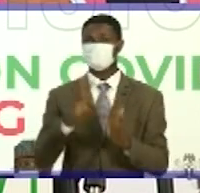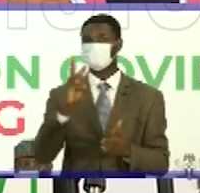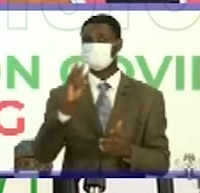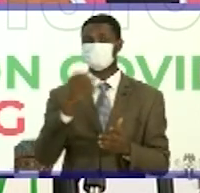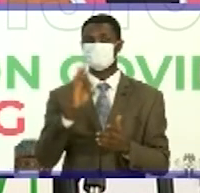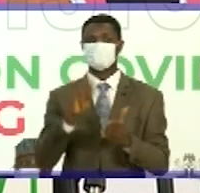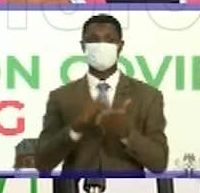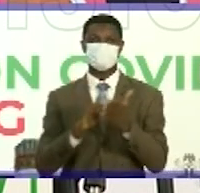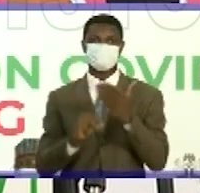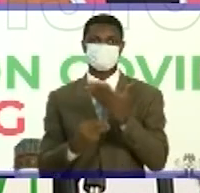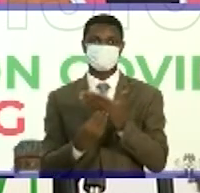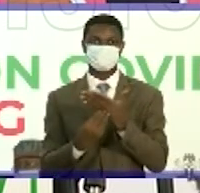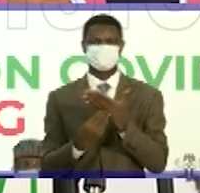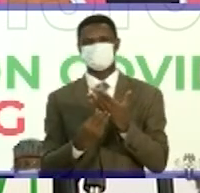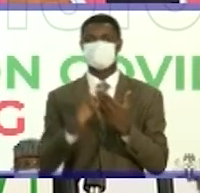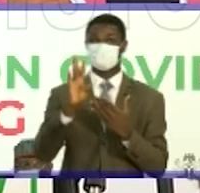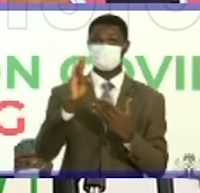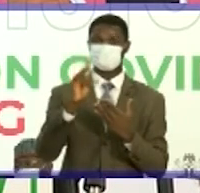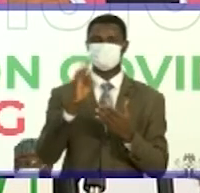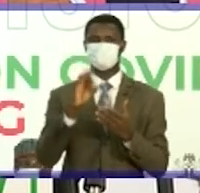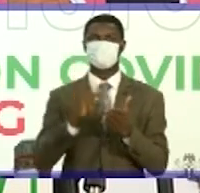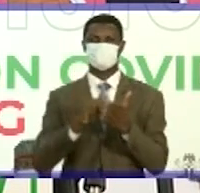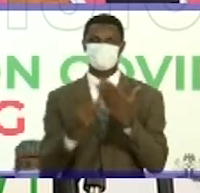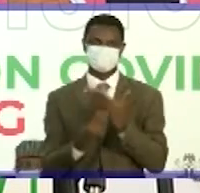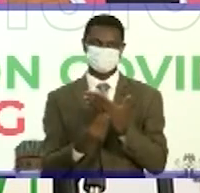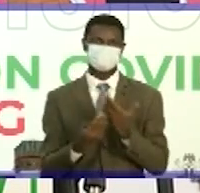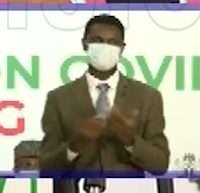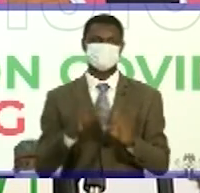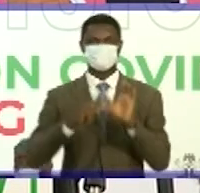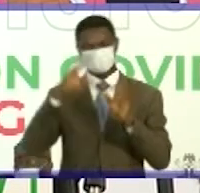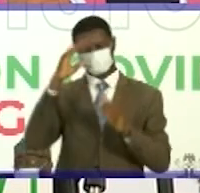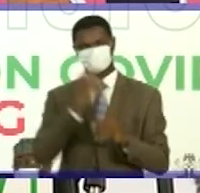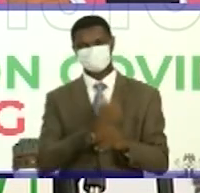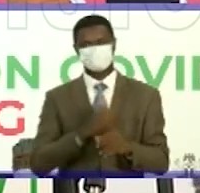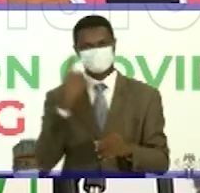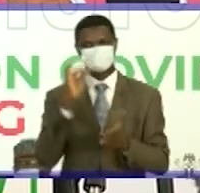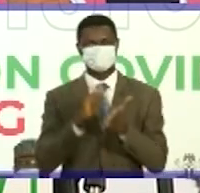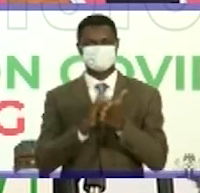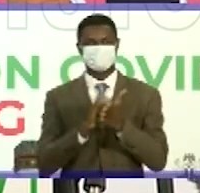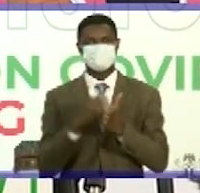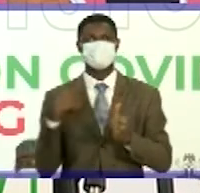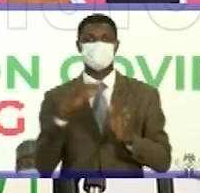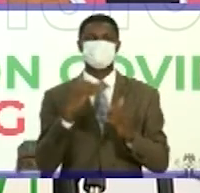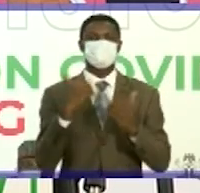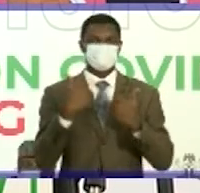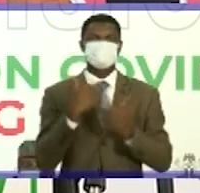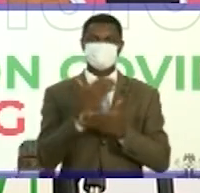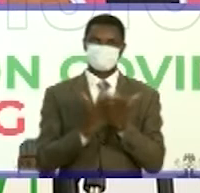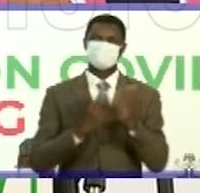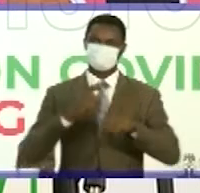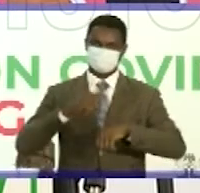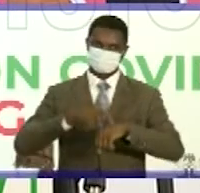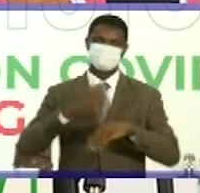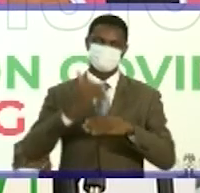16th of March. So 17th of March, Chairman, apologies. So we still have some time after the